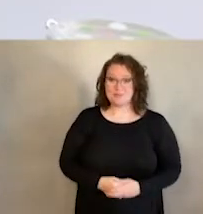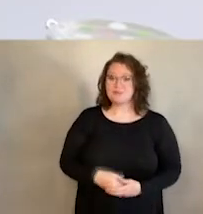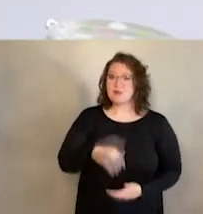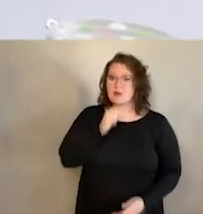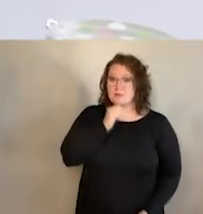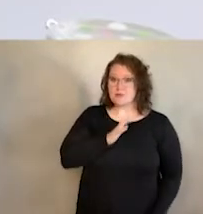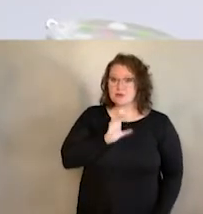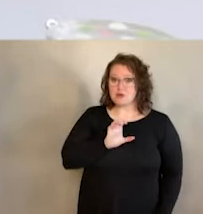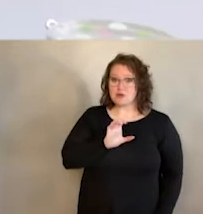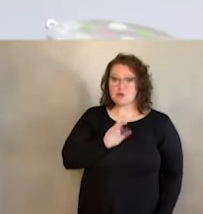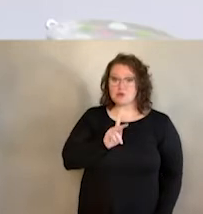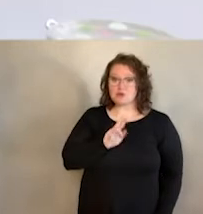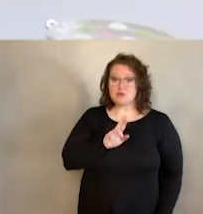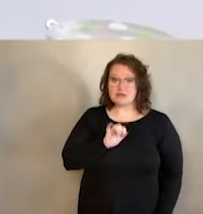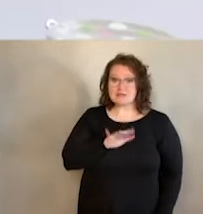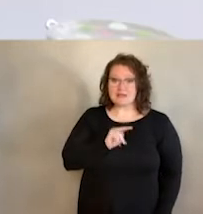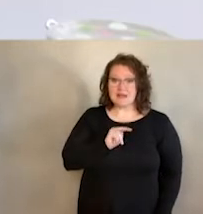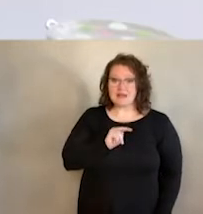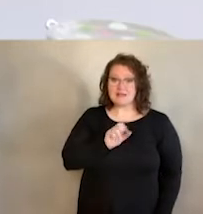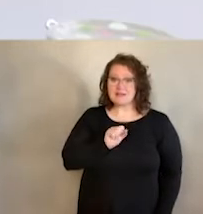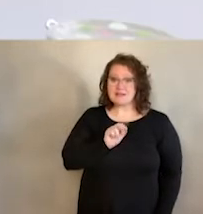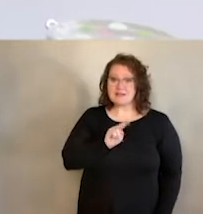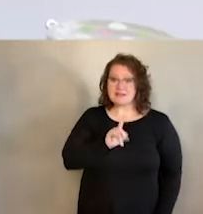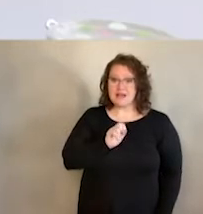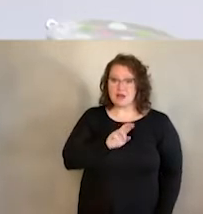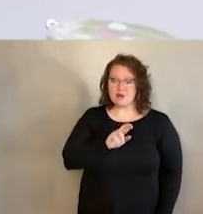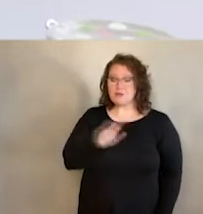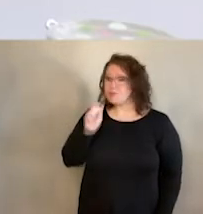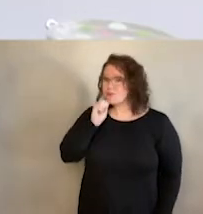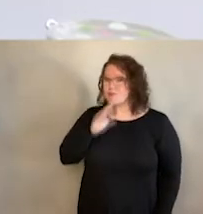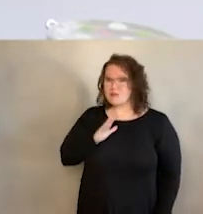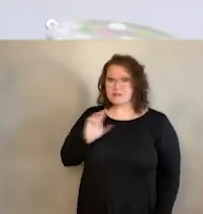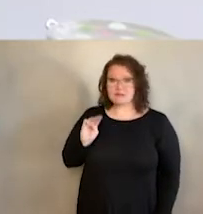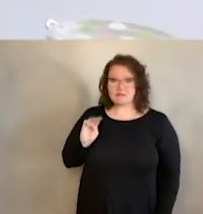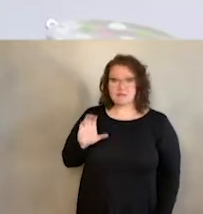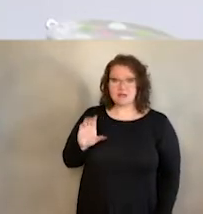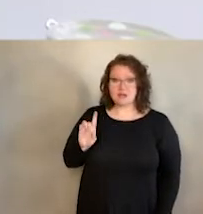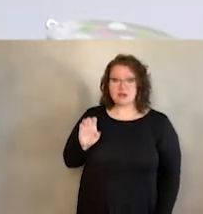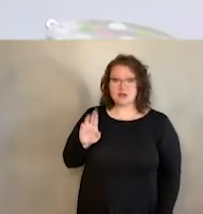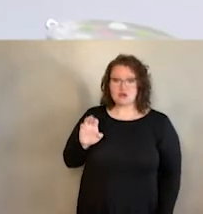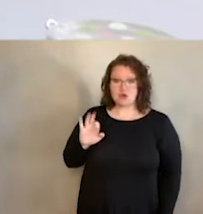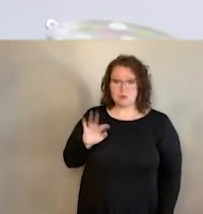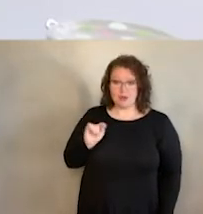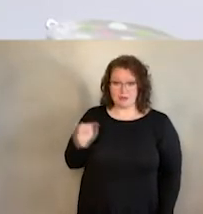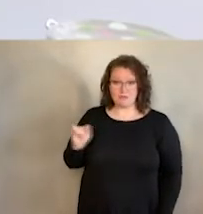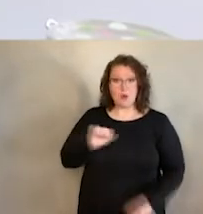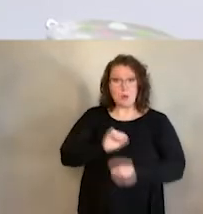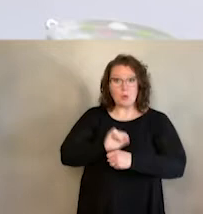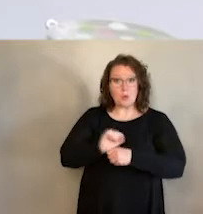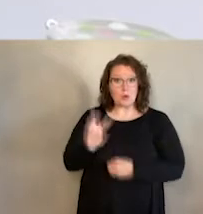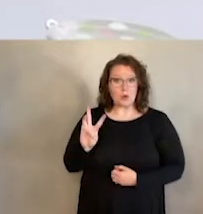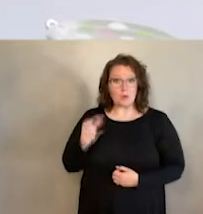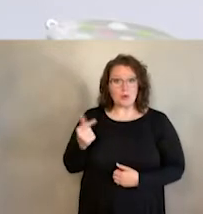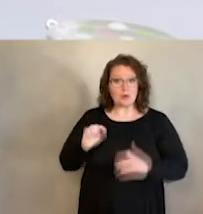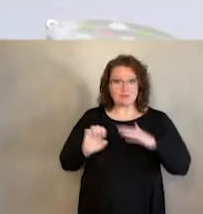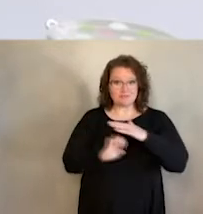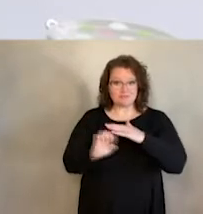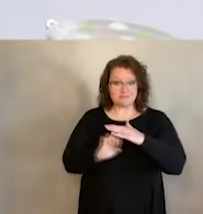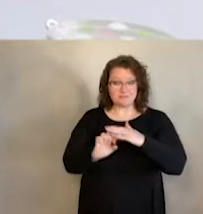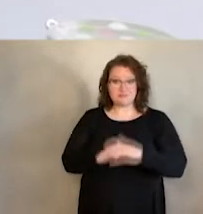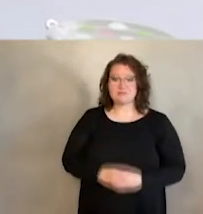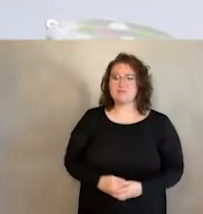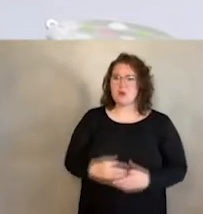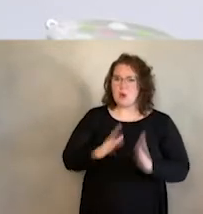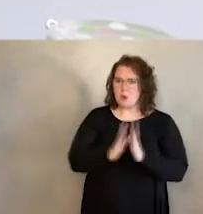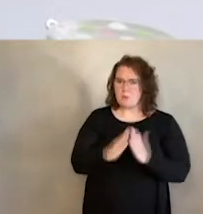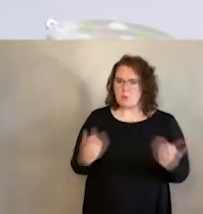Kristen Snyder and Miss Lindsay McDermott, both second grade teachers at Wintergreen Primary, and they're going to read this amazing book called